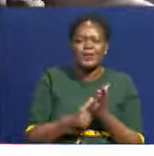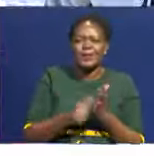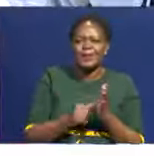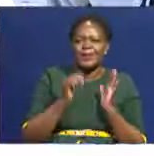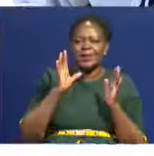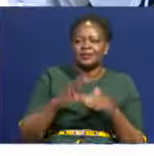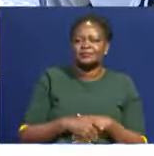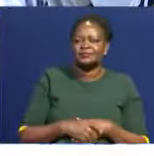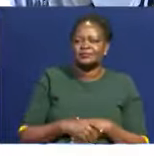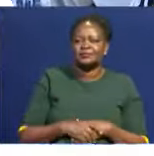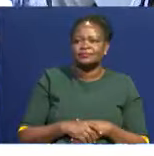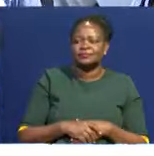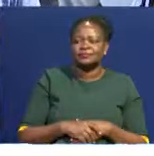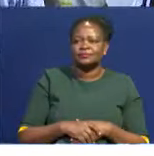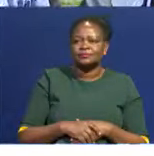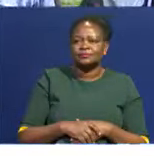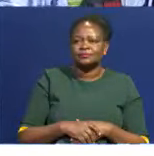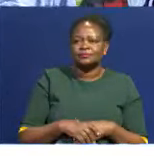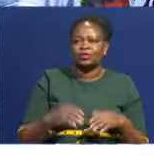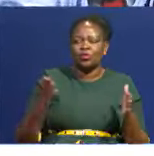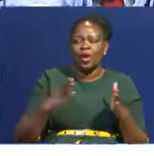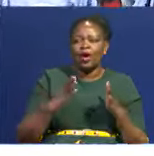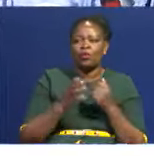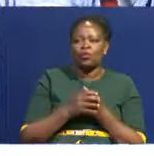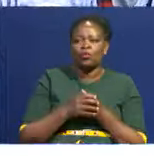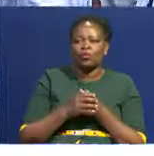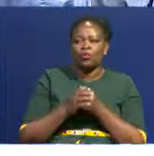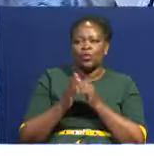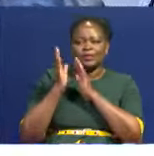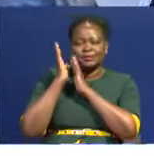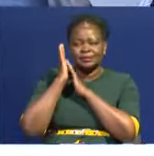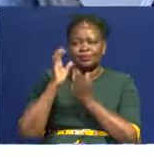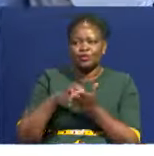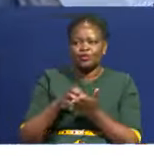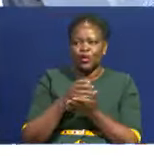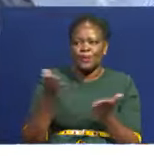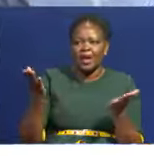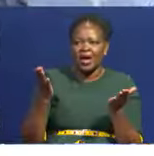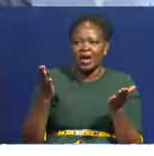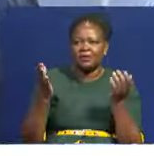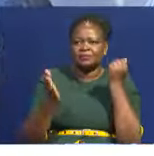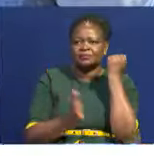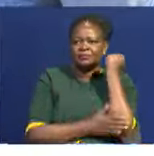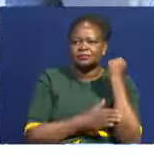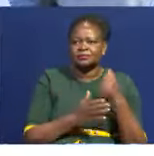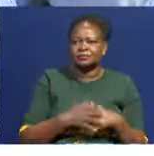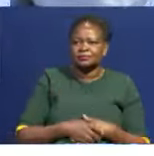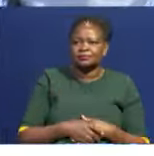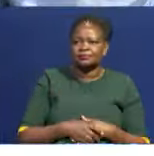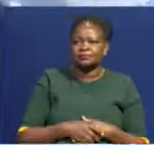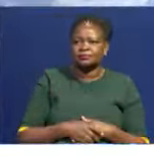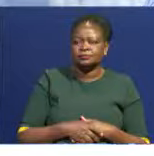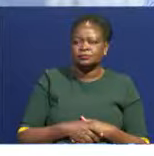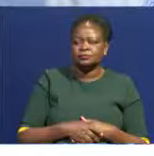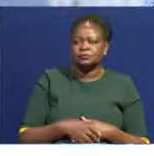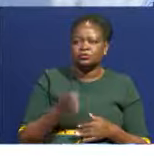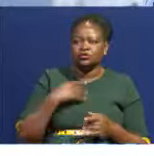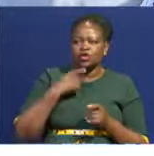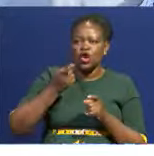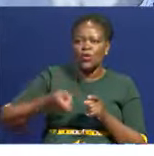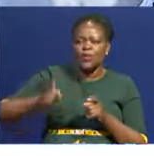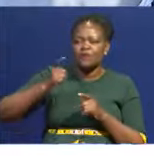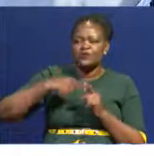cannot afford? The hostels, conditions zake, they are so bad. Anataka kupandisha